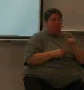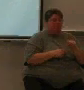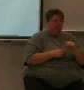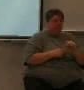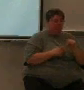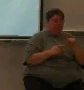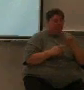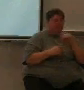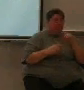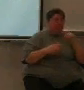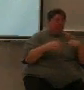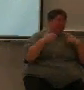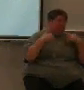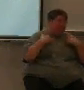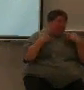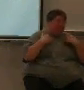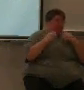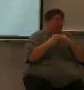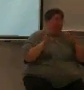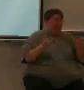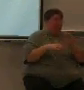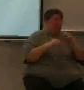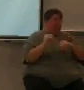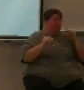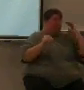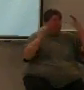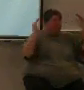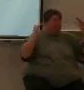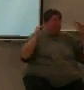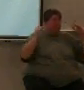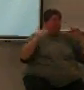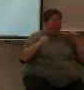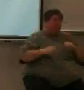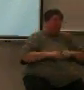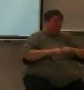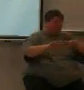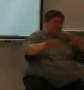And so they're putting their eggs out at just the time when this pulse of acid comes down through the system.